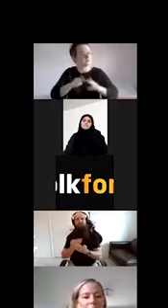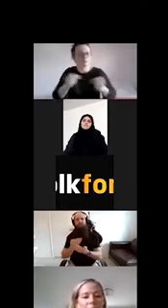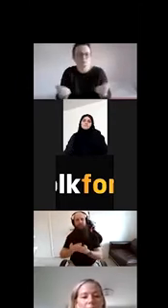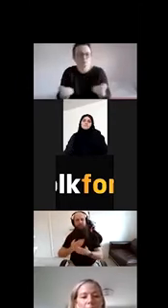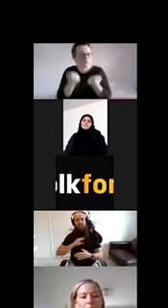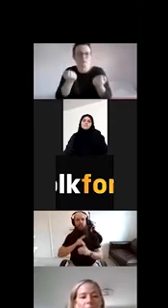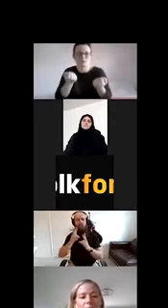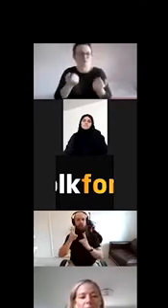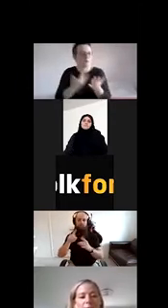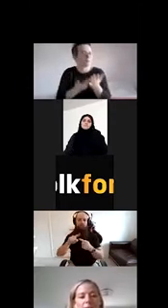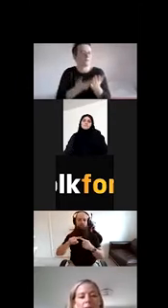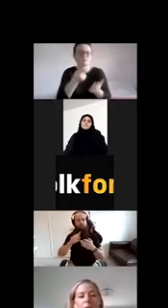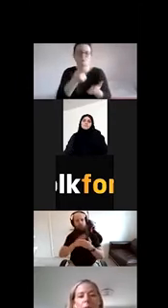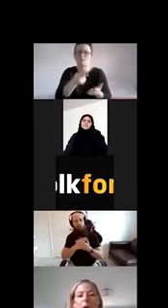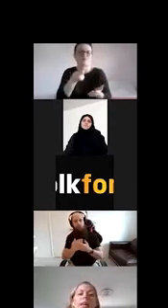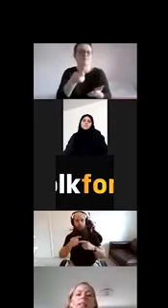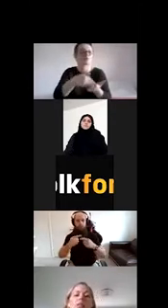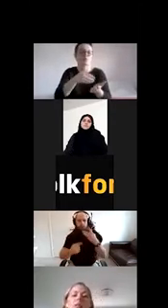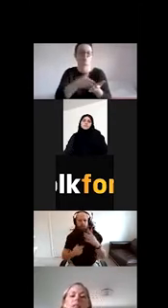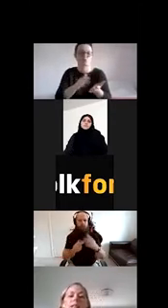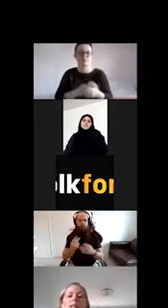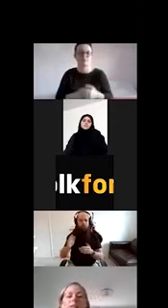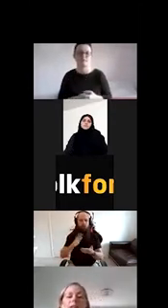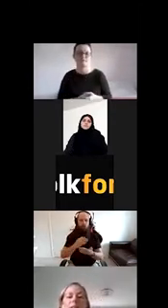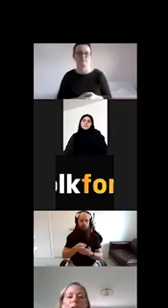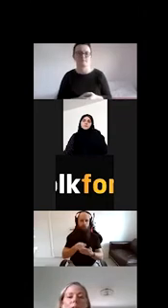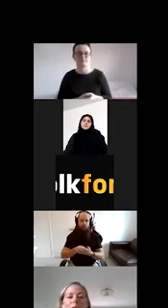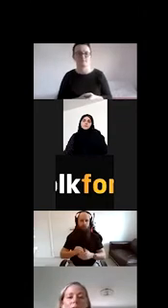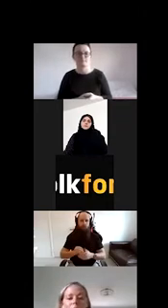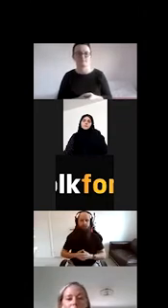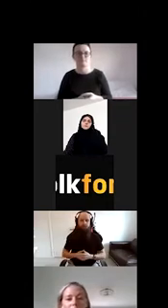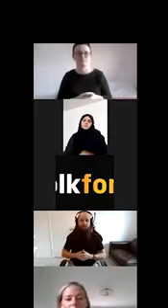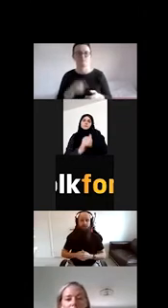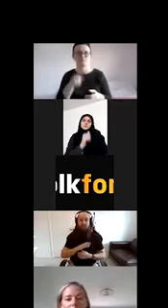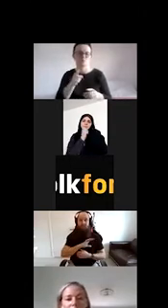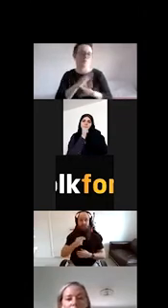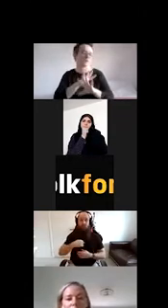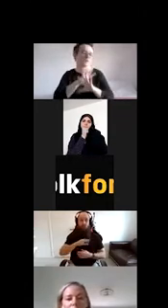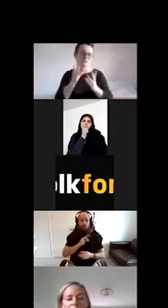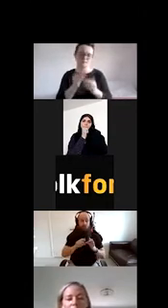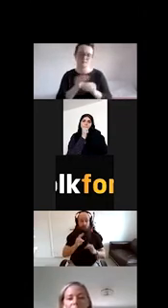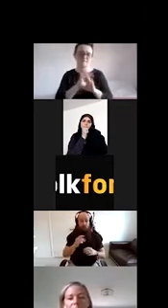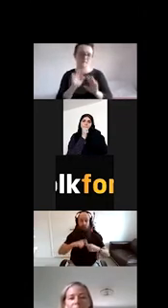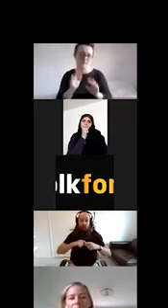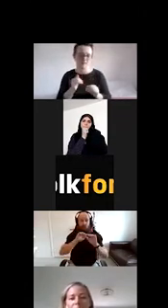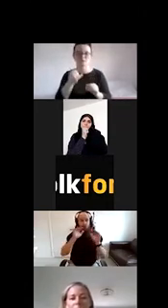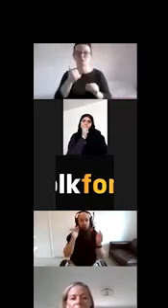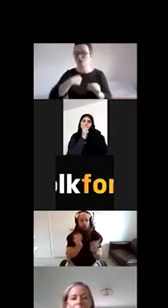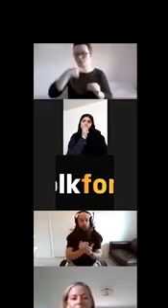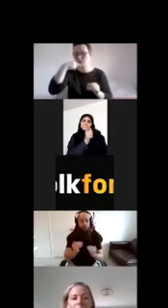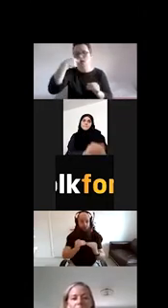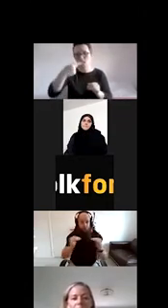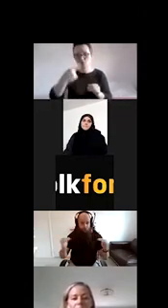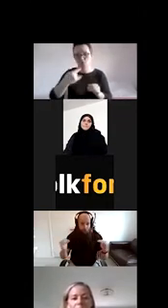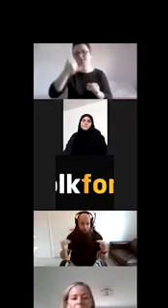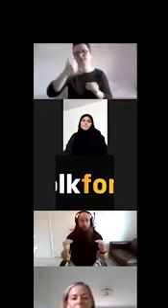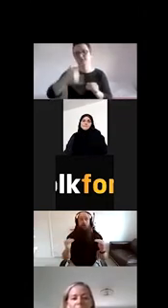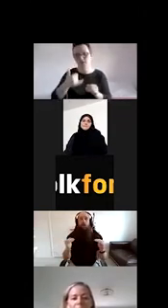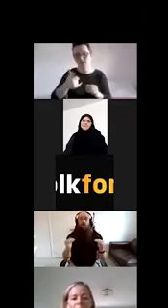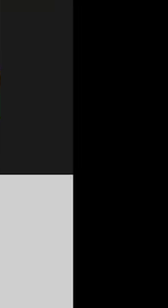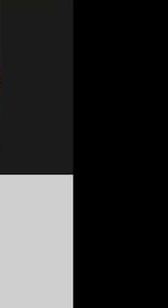That is all I had to say right now on the global level. We will